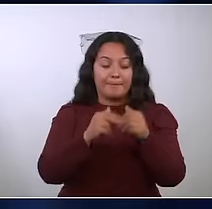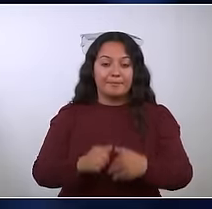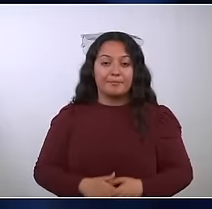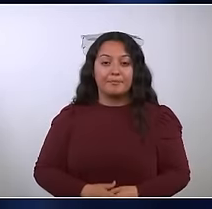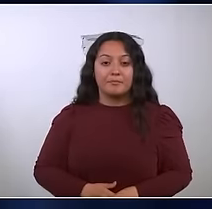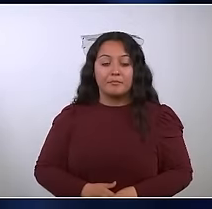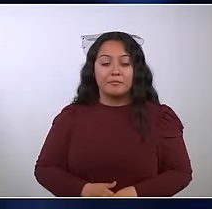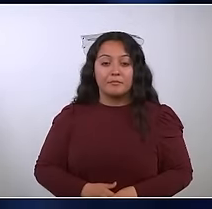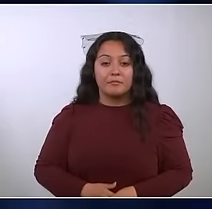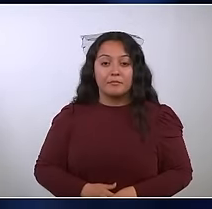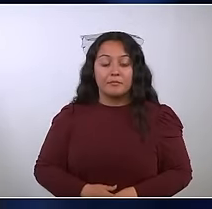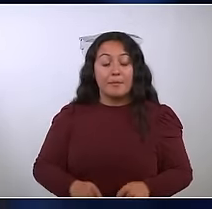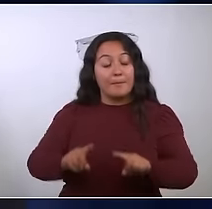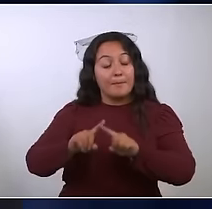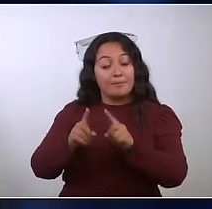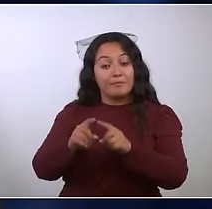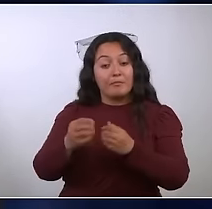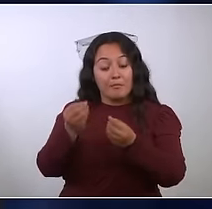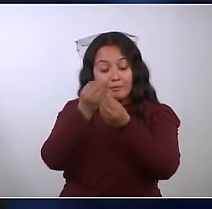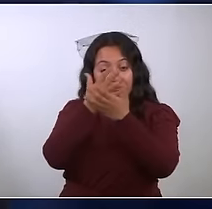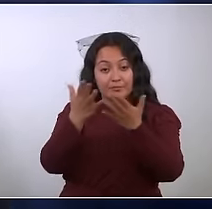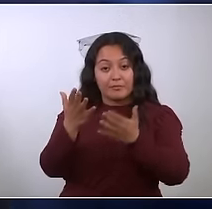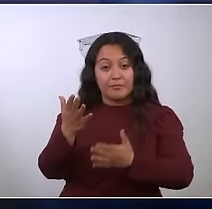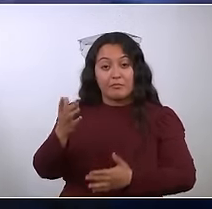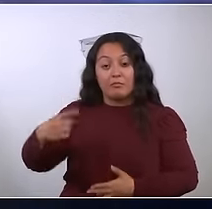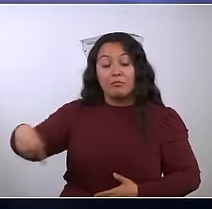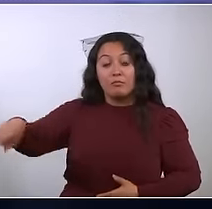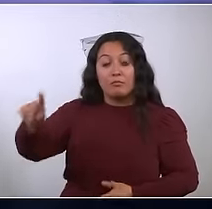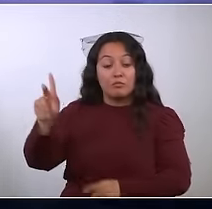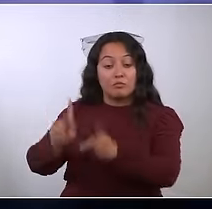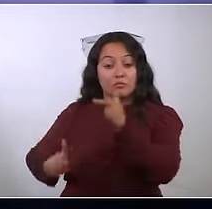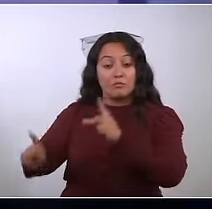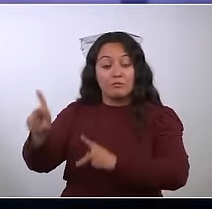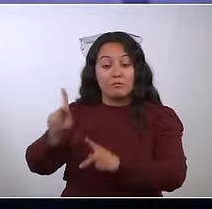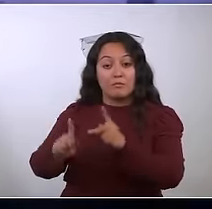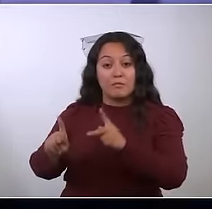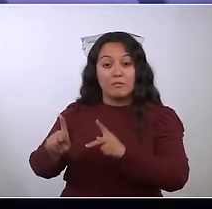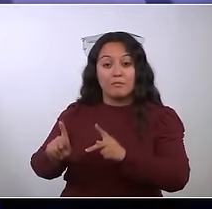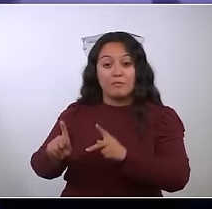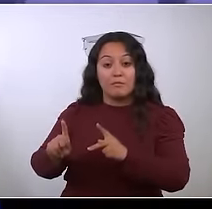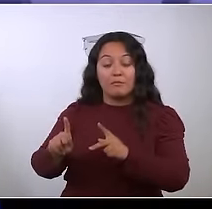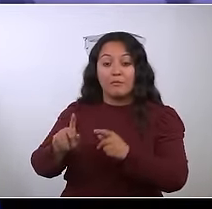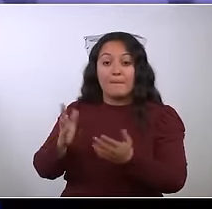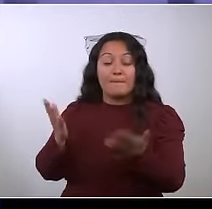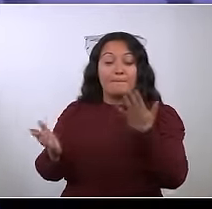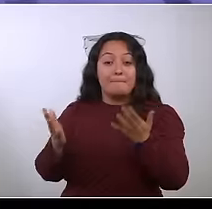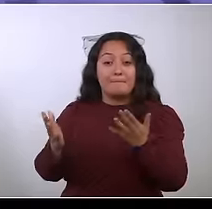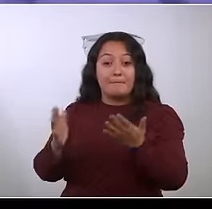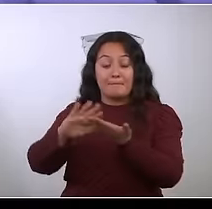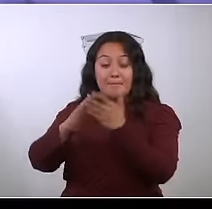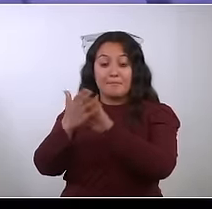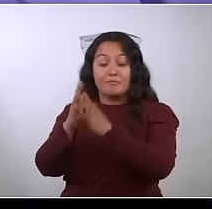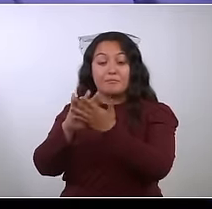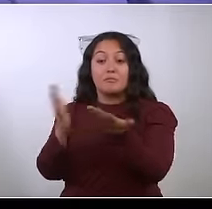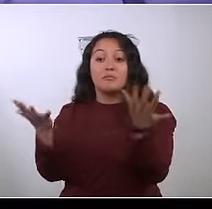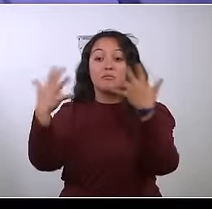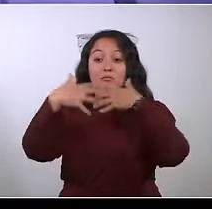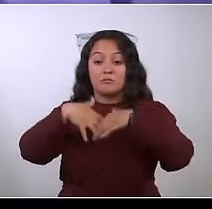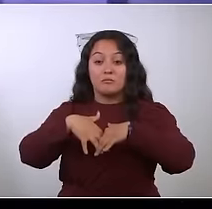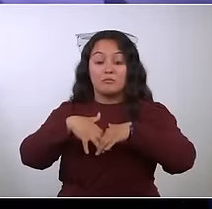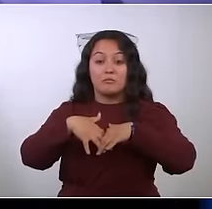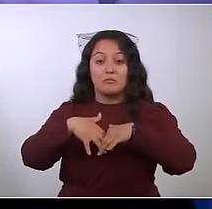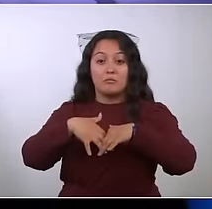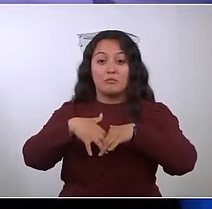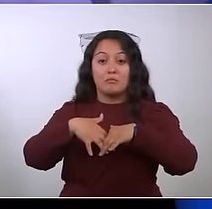the people that love that city. Pero te diré que las personas que aman esa ciudad. In the moment the city may have been destroyed. En un momento la ciudad se